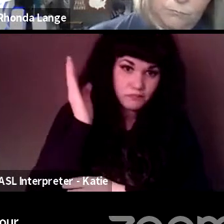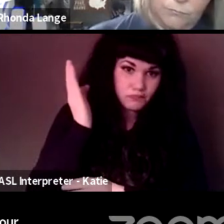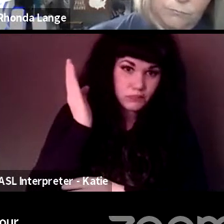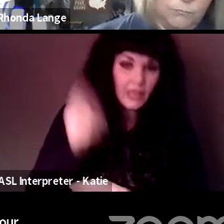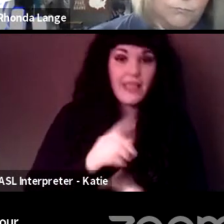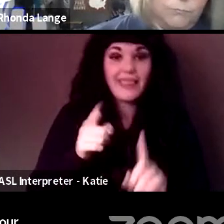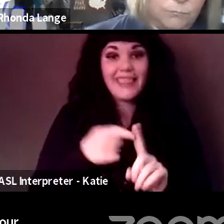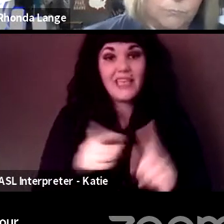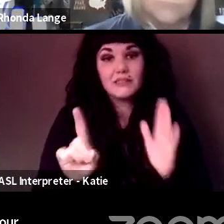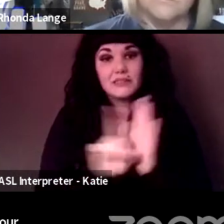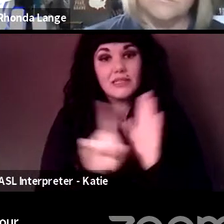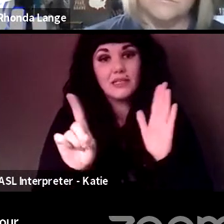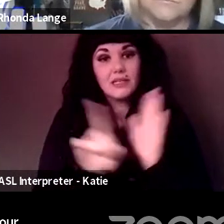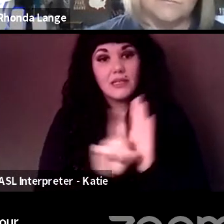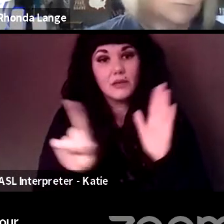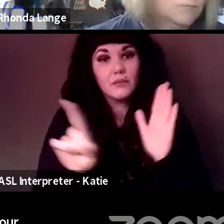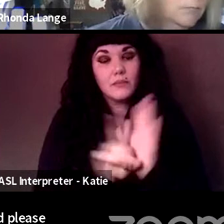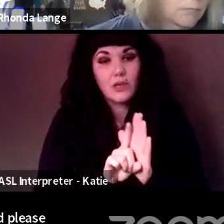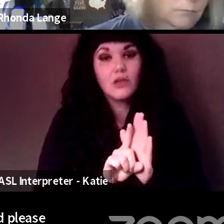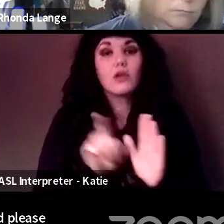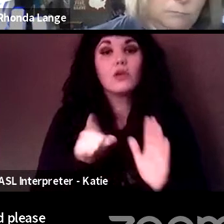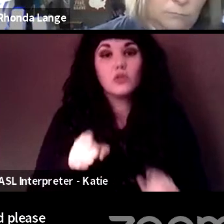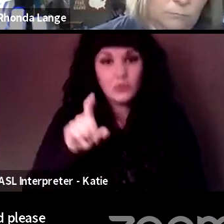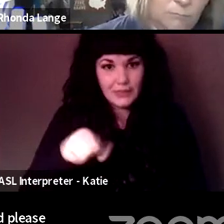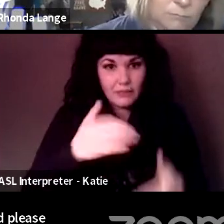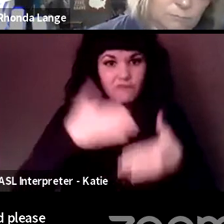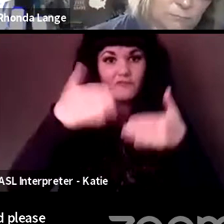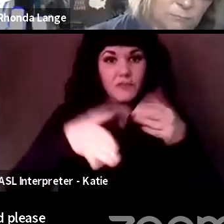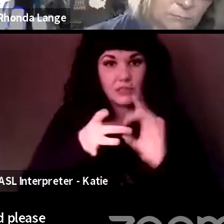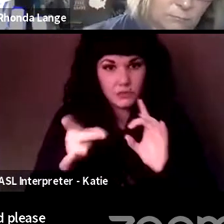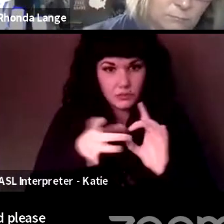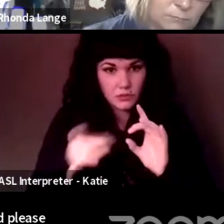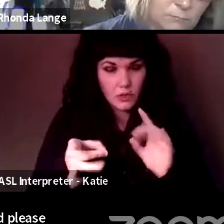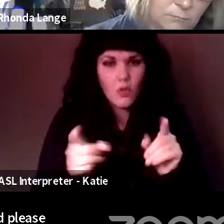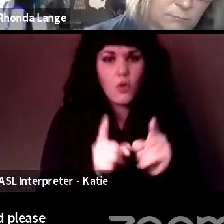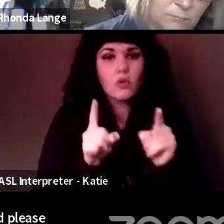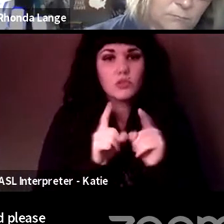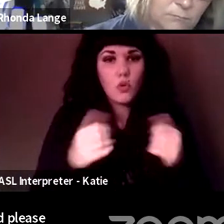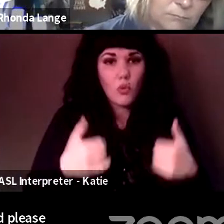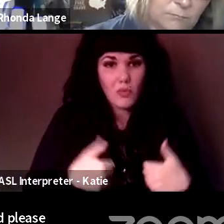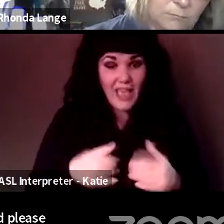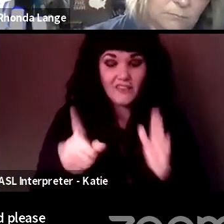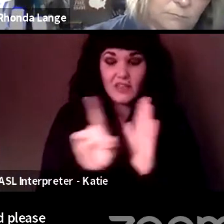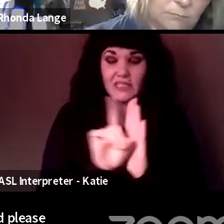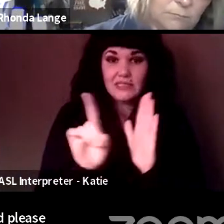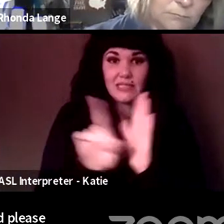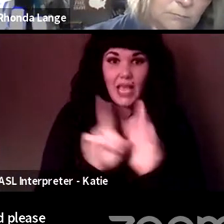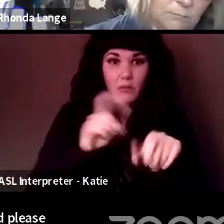the timer. I believe there will also be a visual timer available to you for you to keep track.